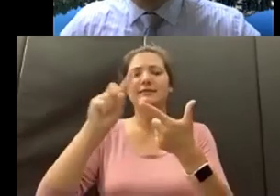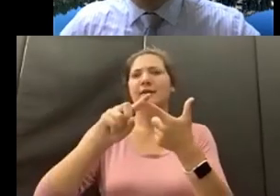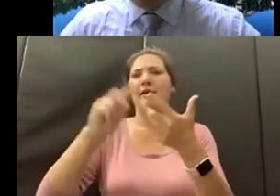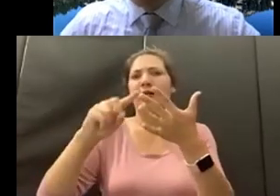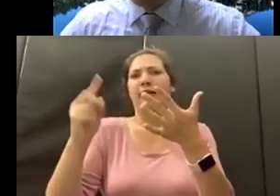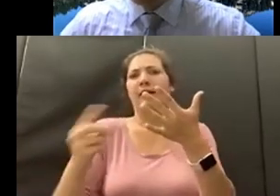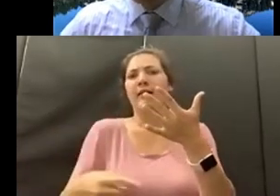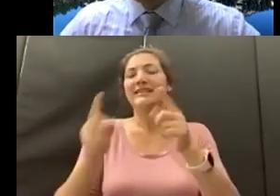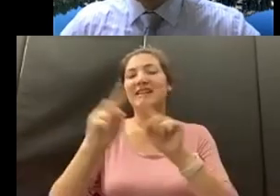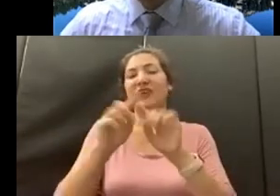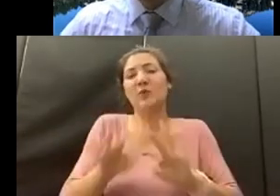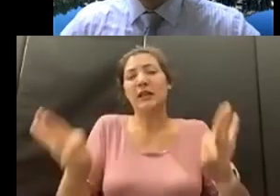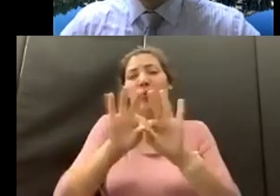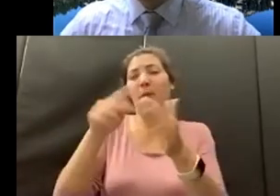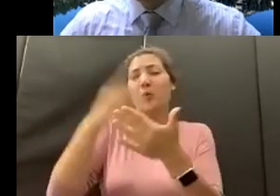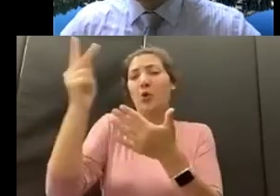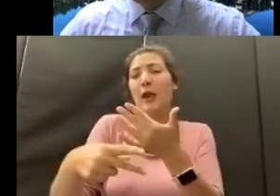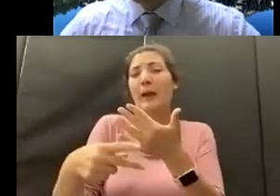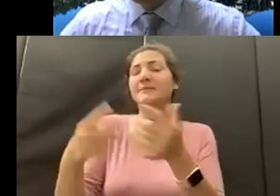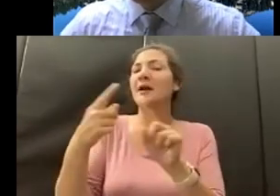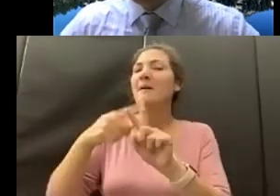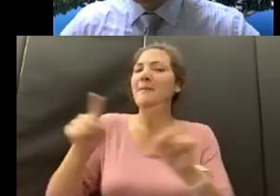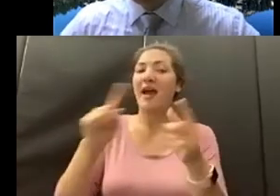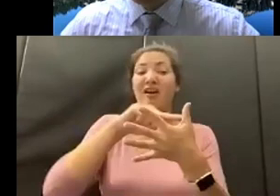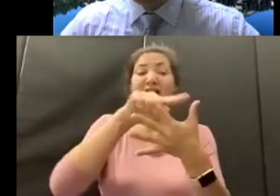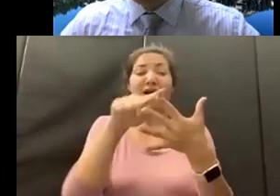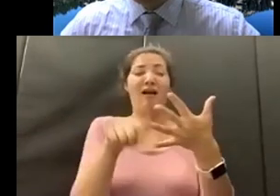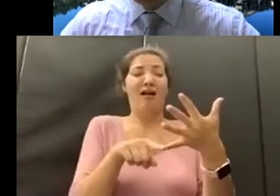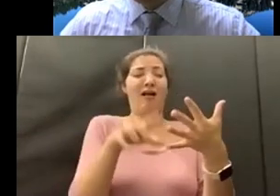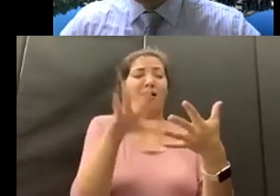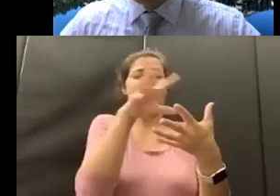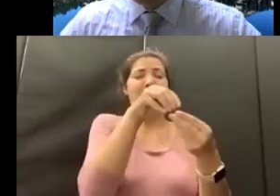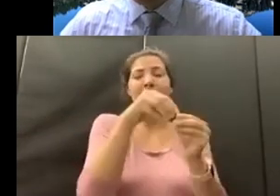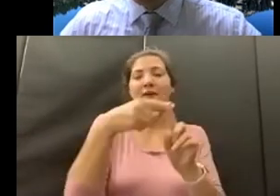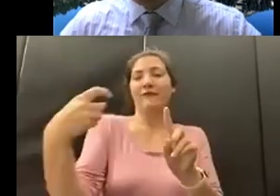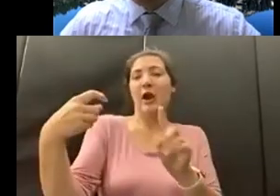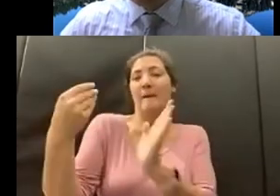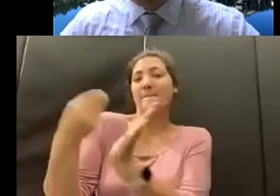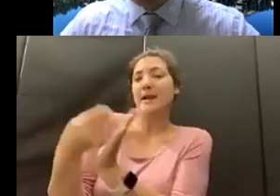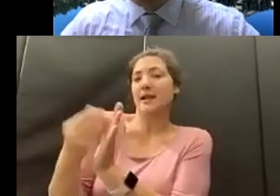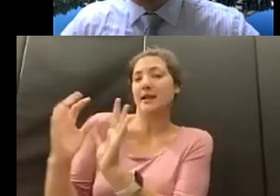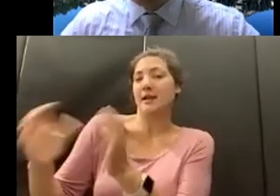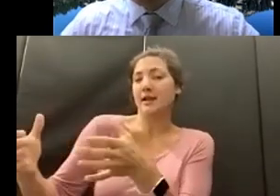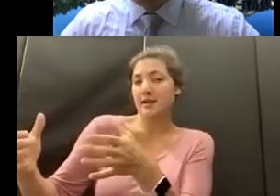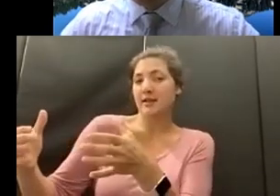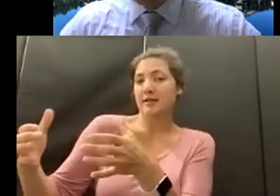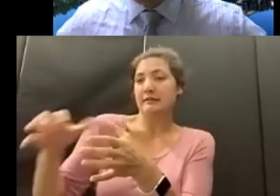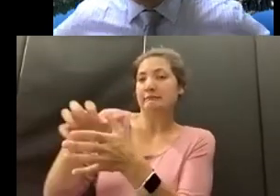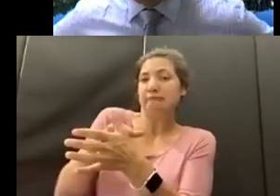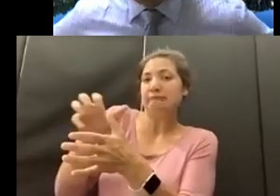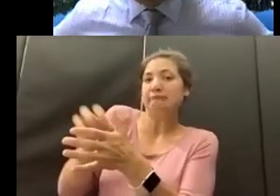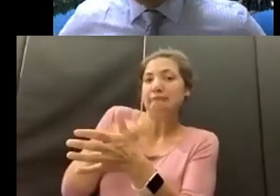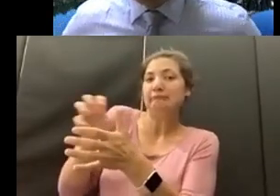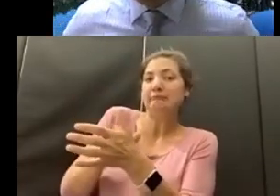which are drawing from the same pot of money, and particularly negatively impacting the